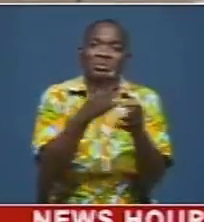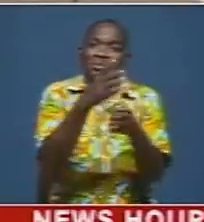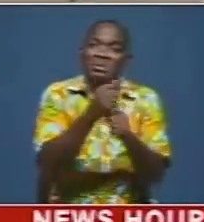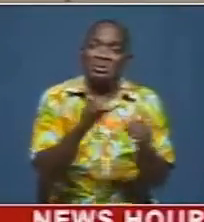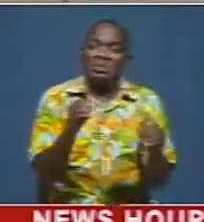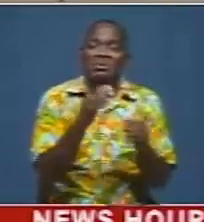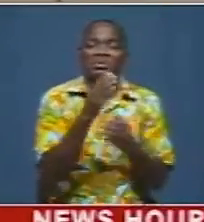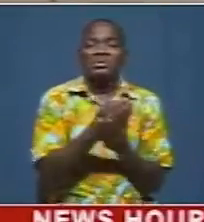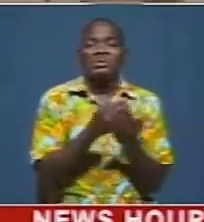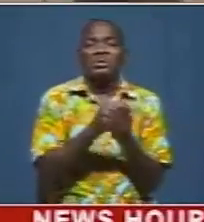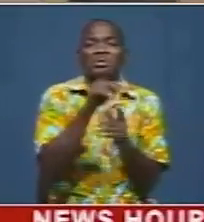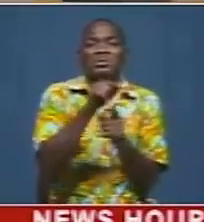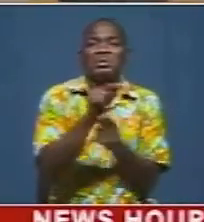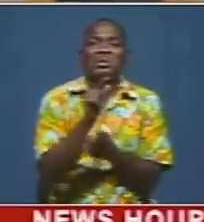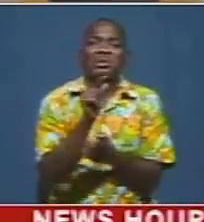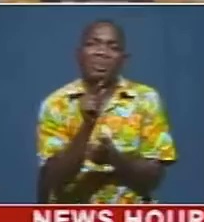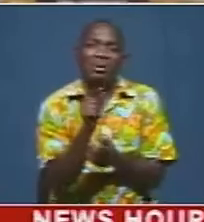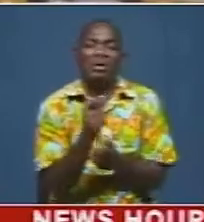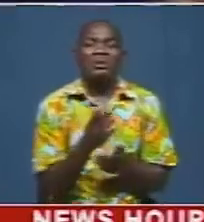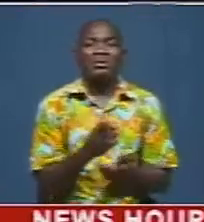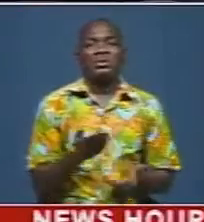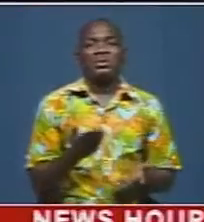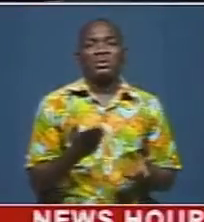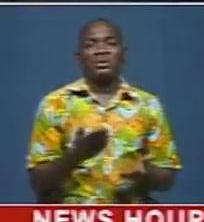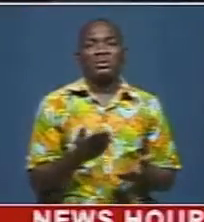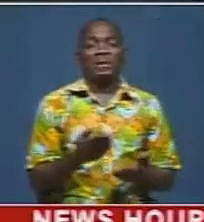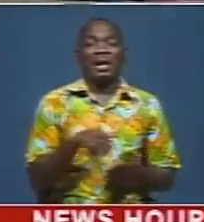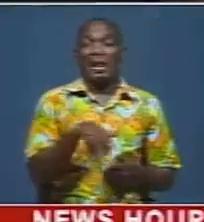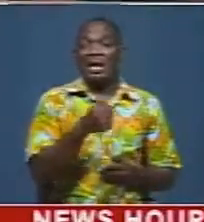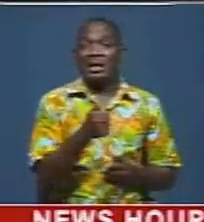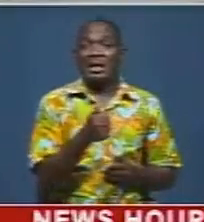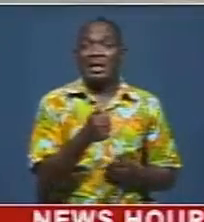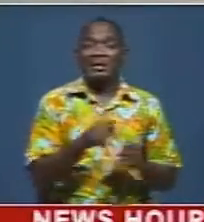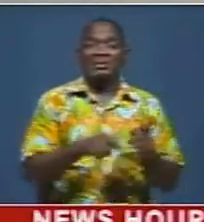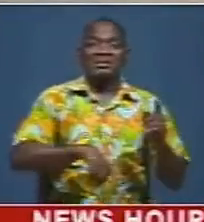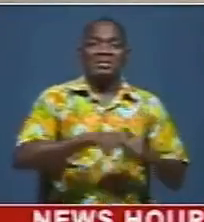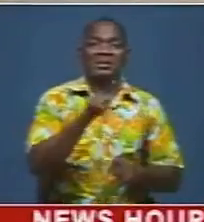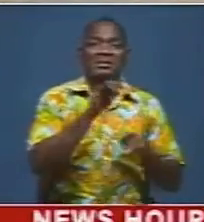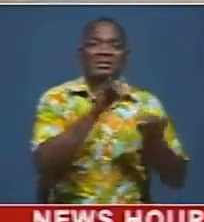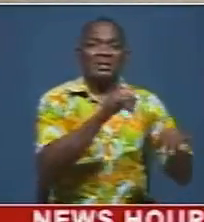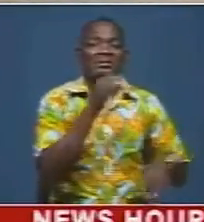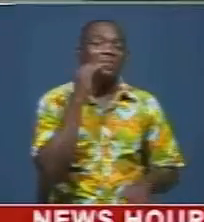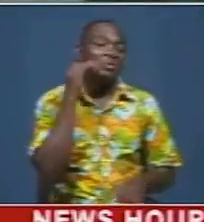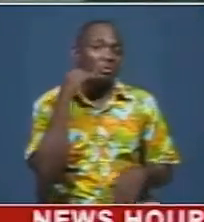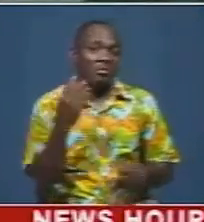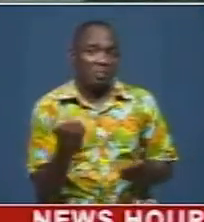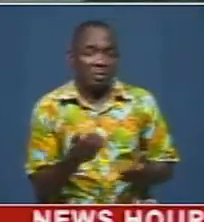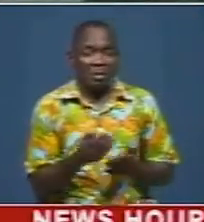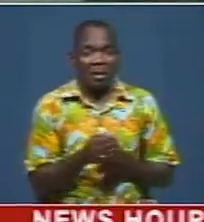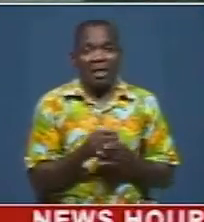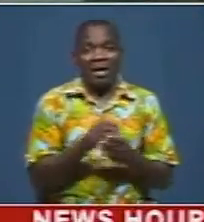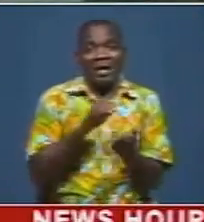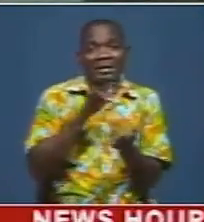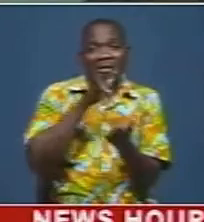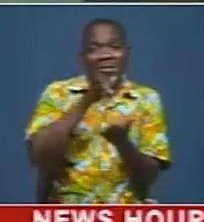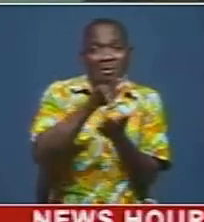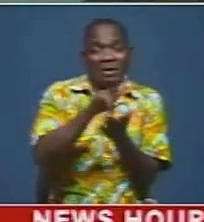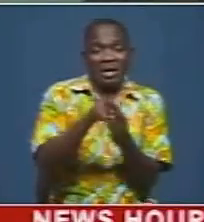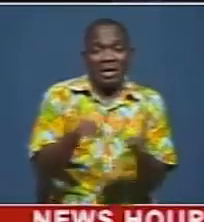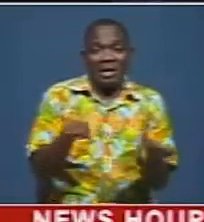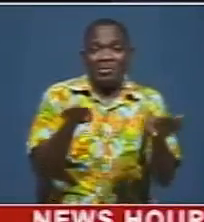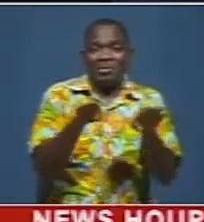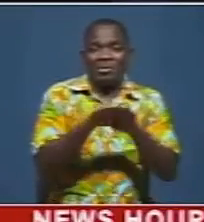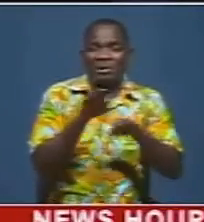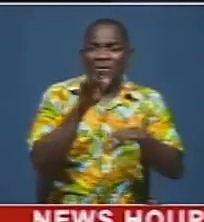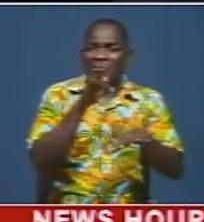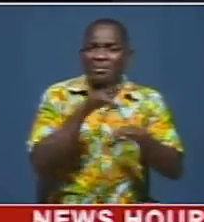are receiving something just to keep soul and body together. So the impact is very great. Travel and